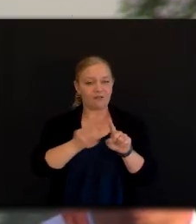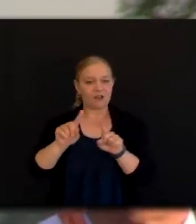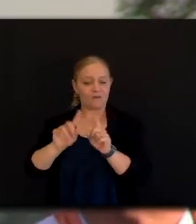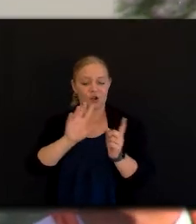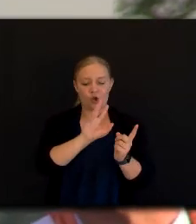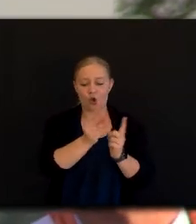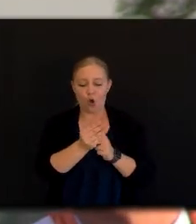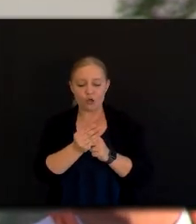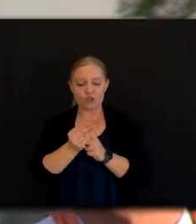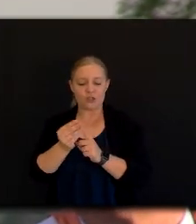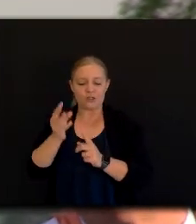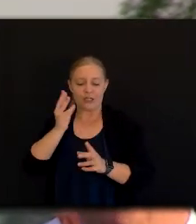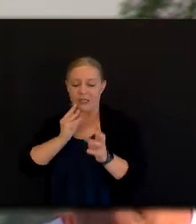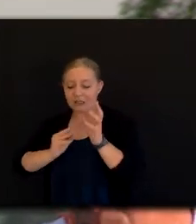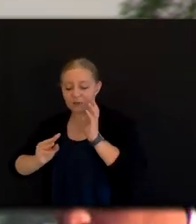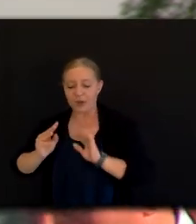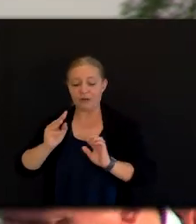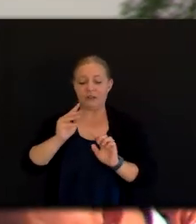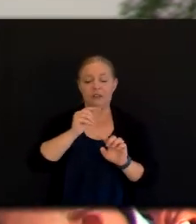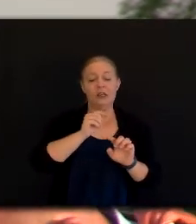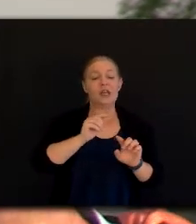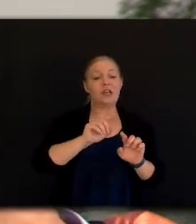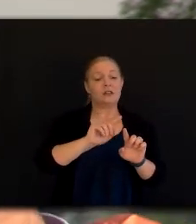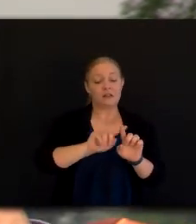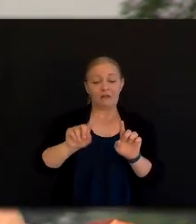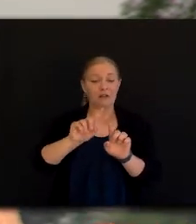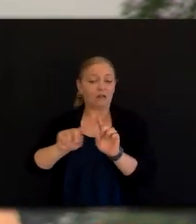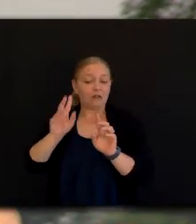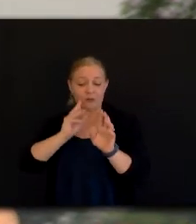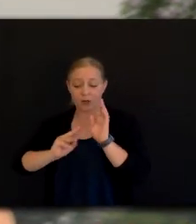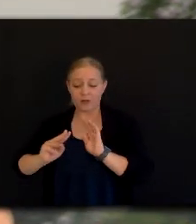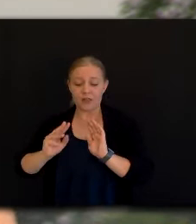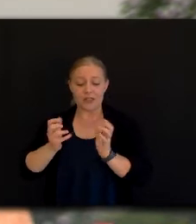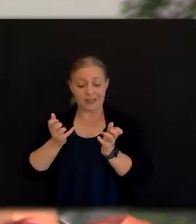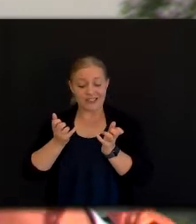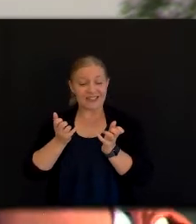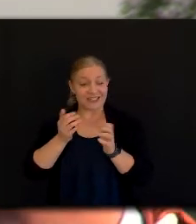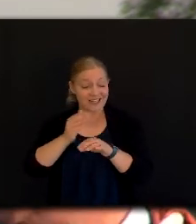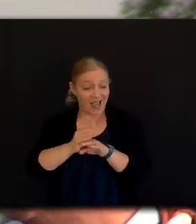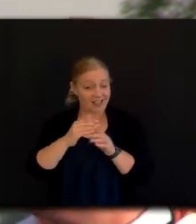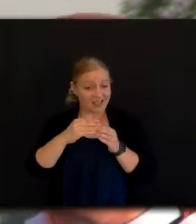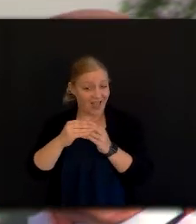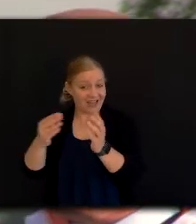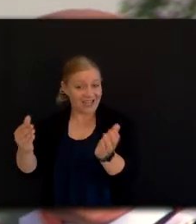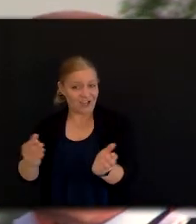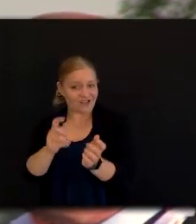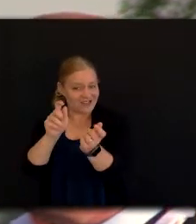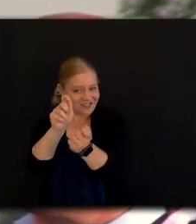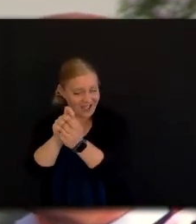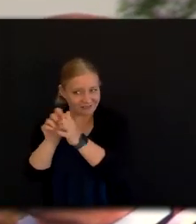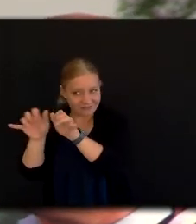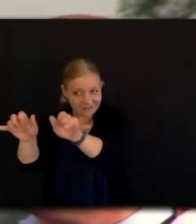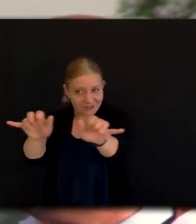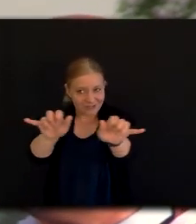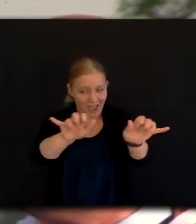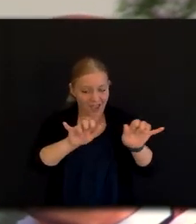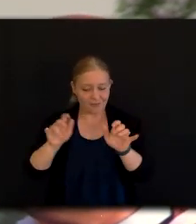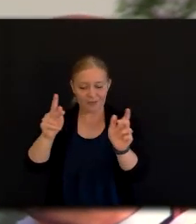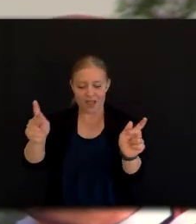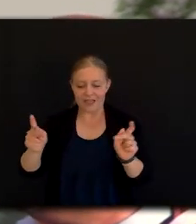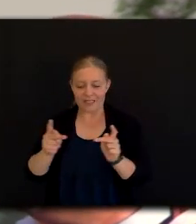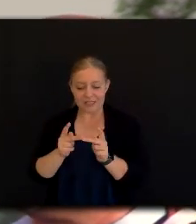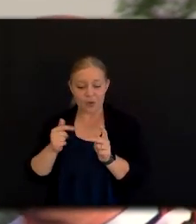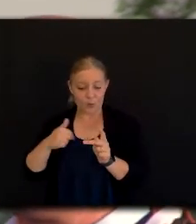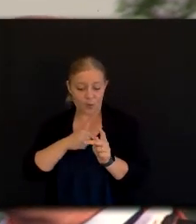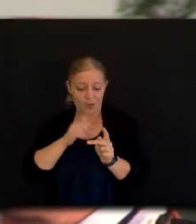had unique, timeless experiences. And yet, tonight has led us all here, to this exact same place, an event that we